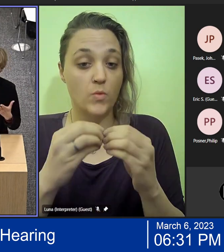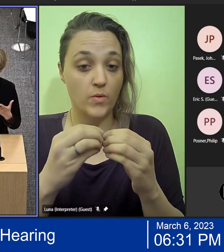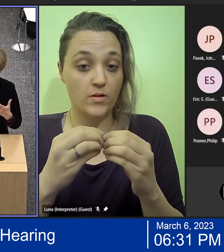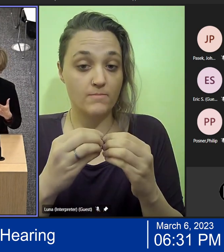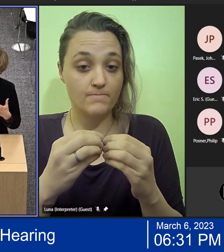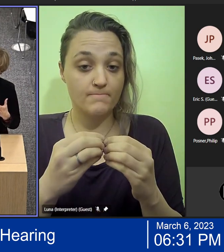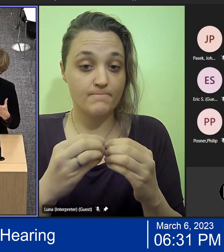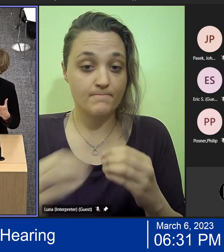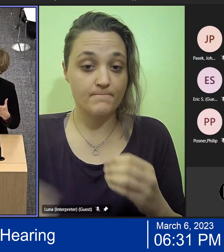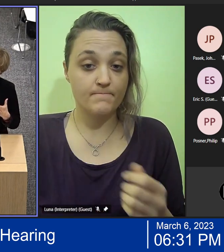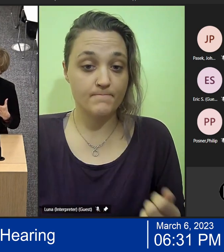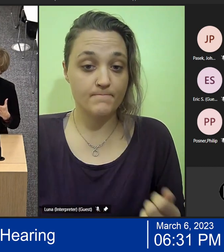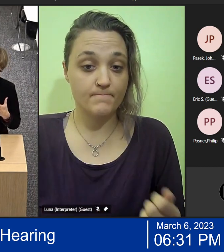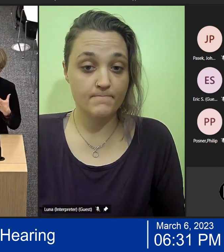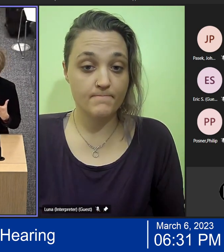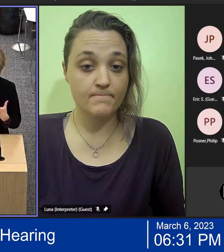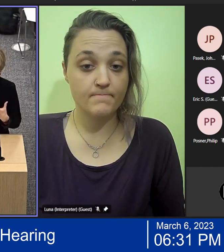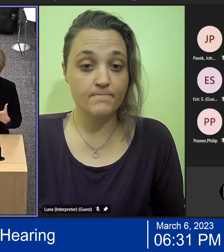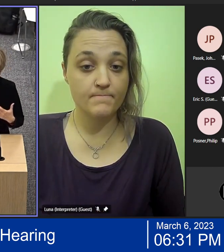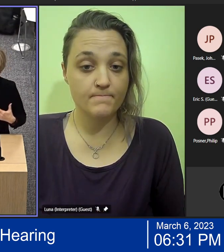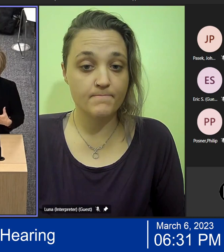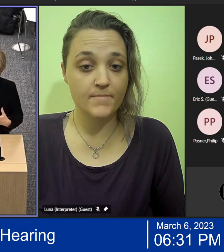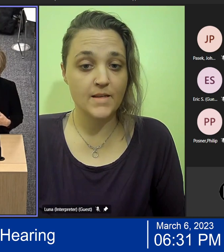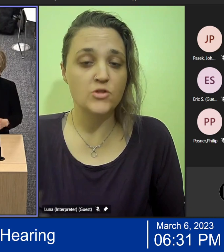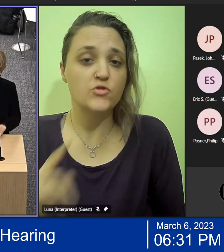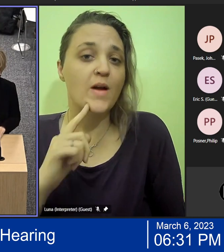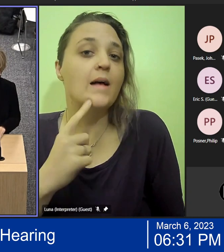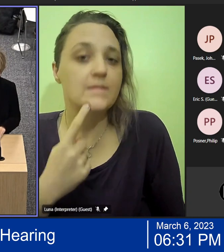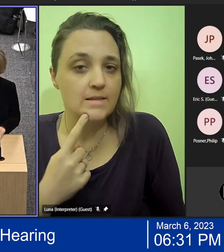to be affected more